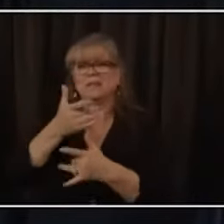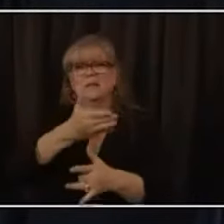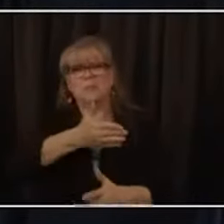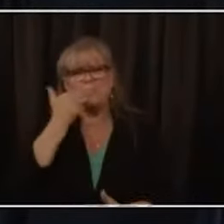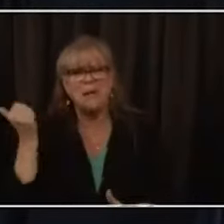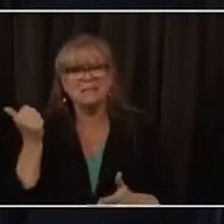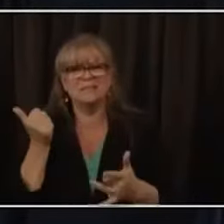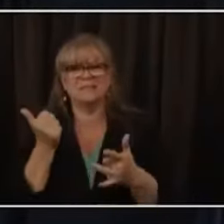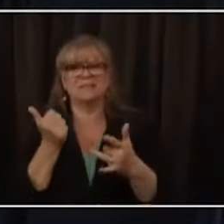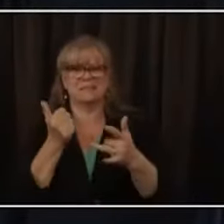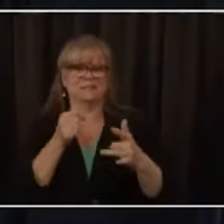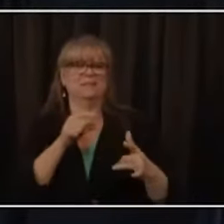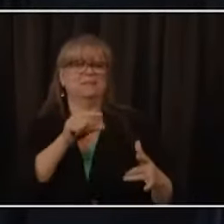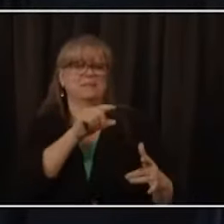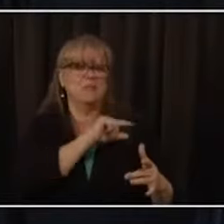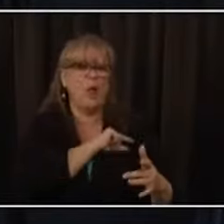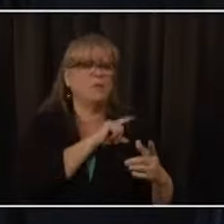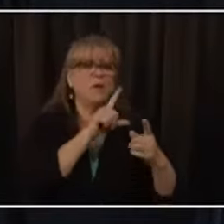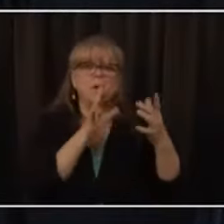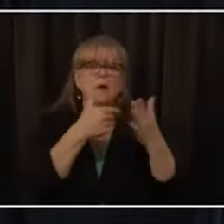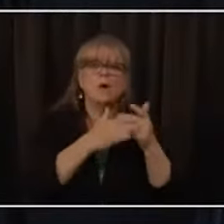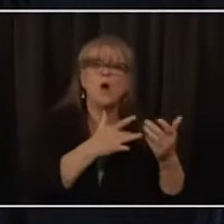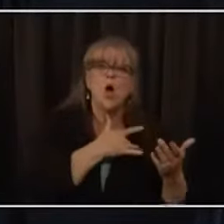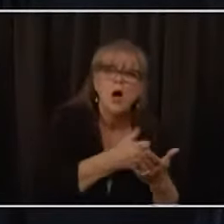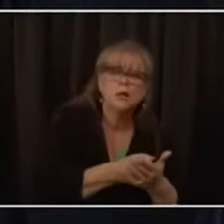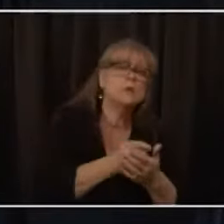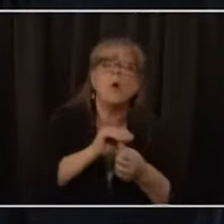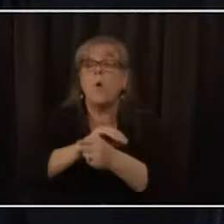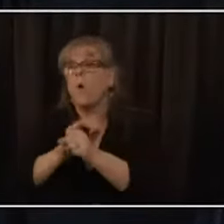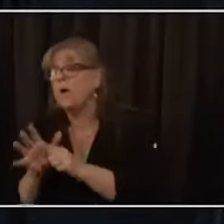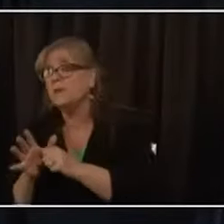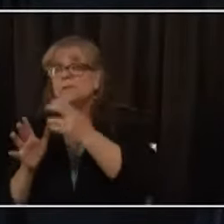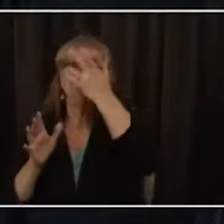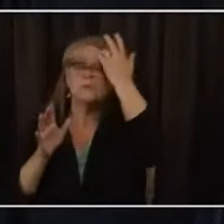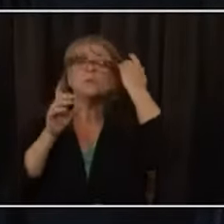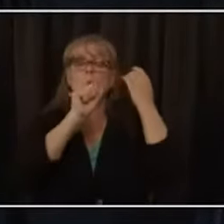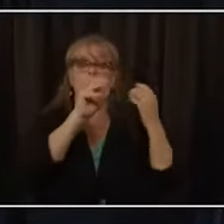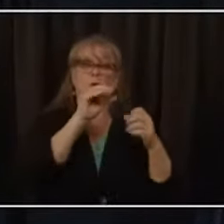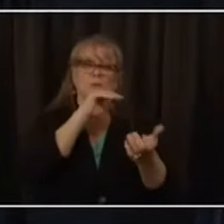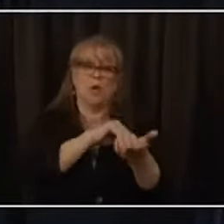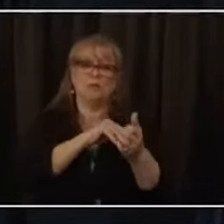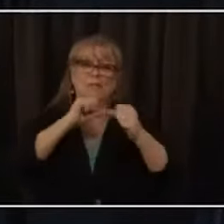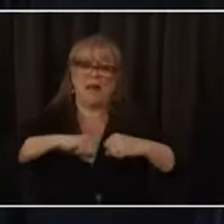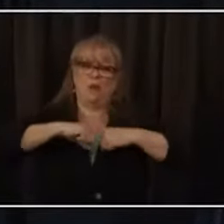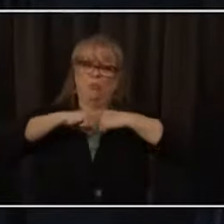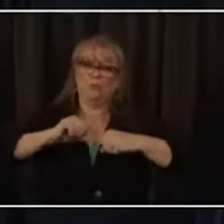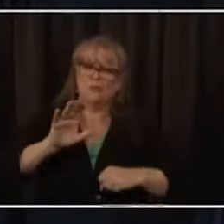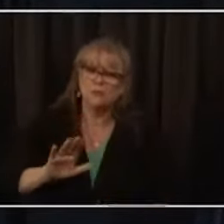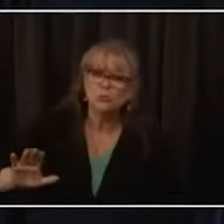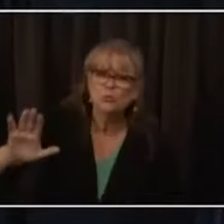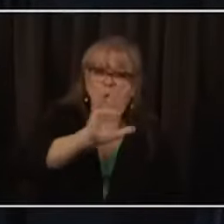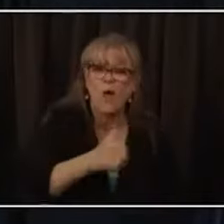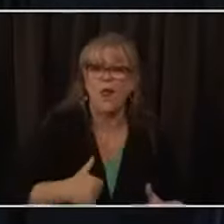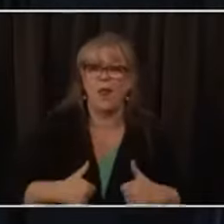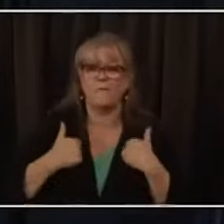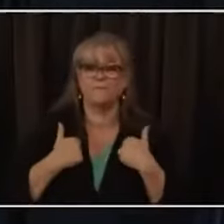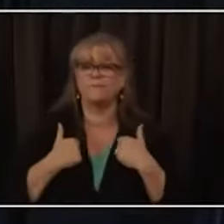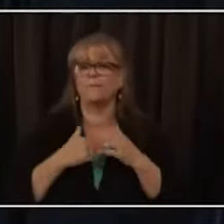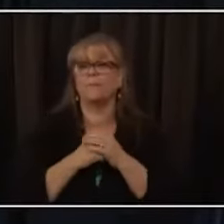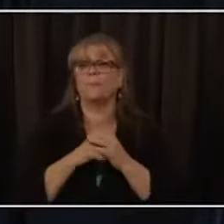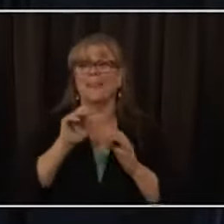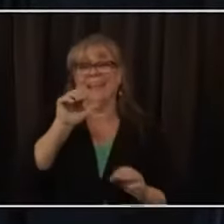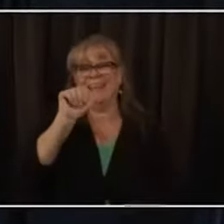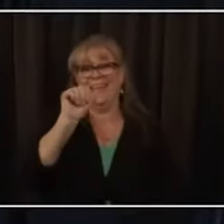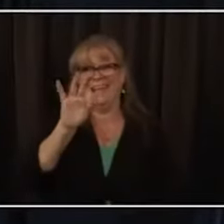experts there who are able to save your life. And in many people who contract COVID, and of course the majority who are